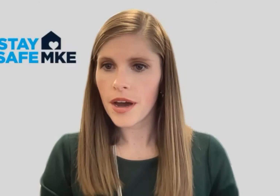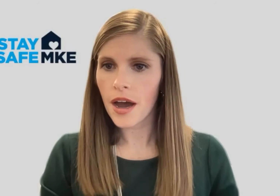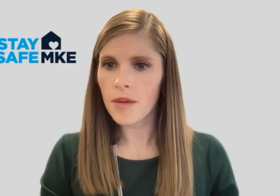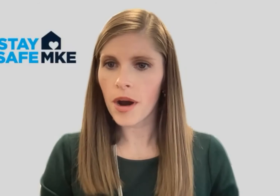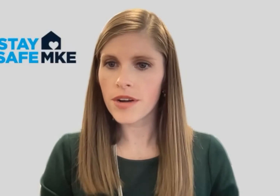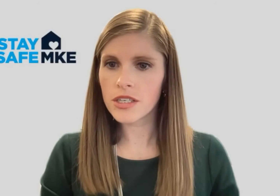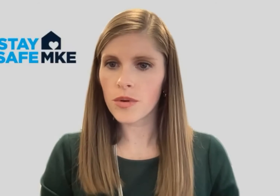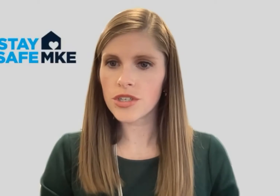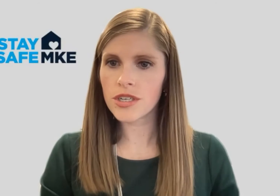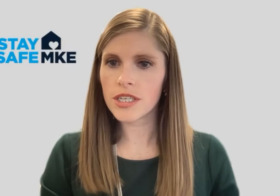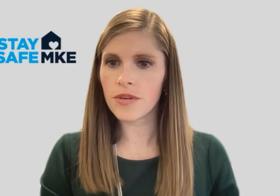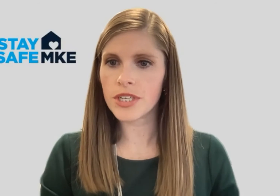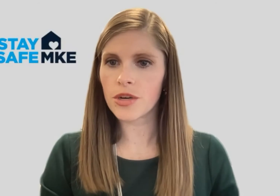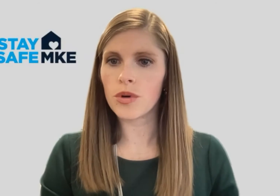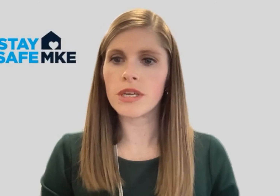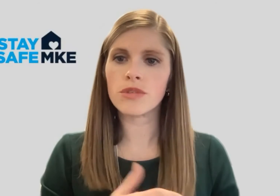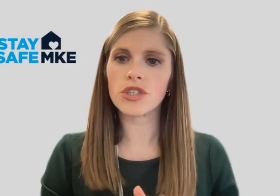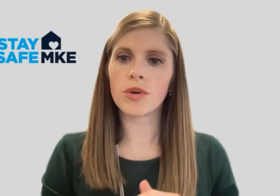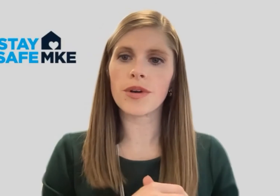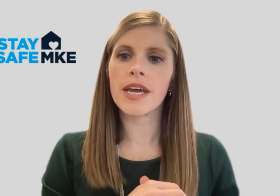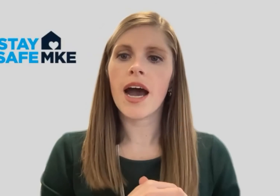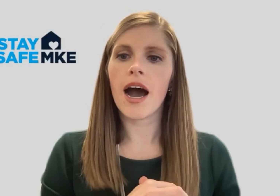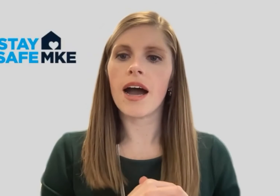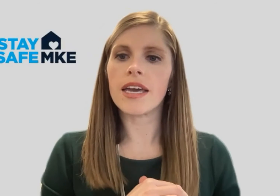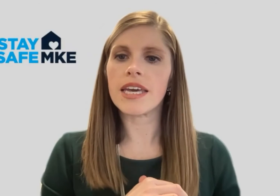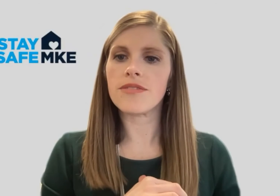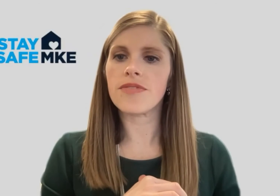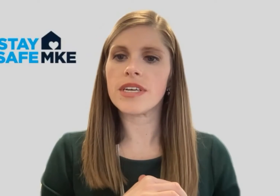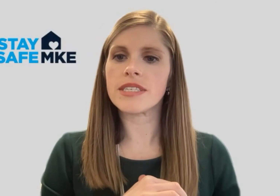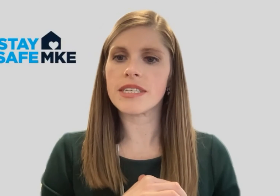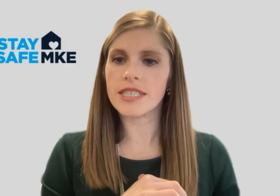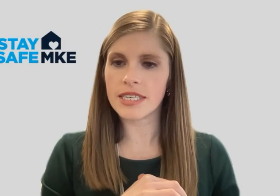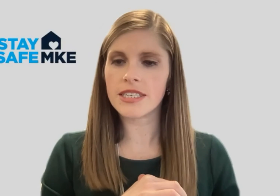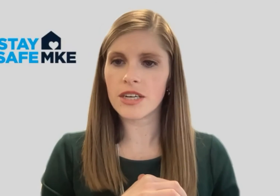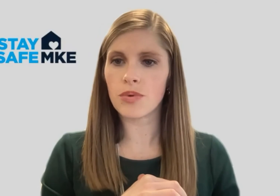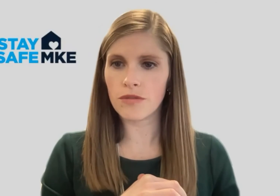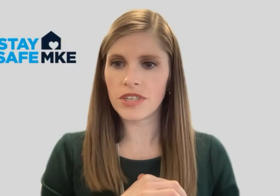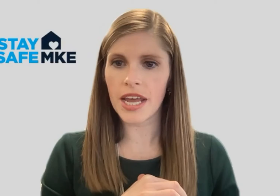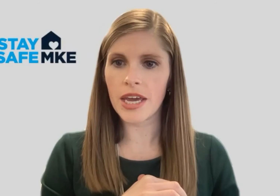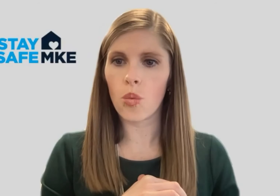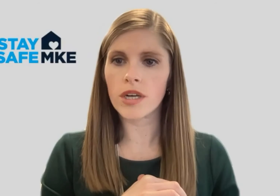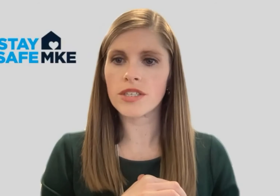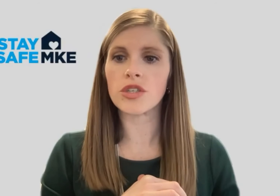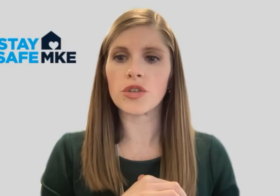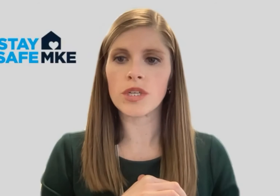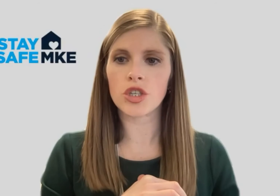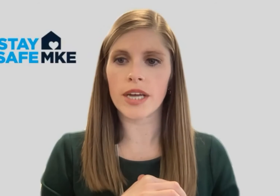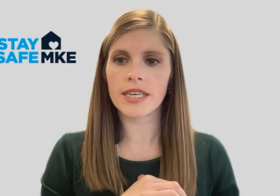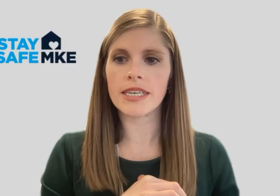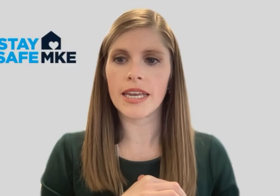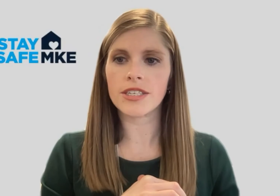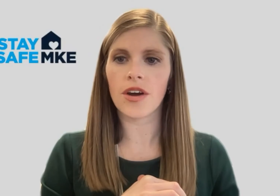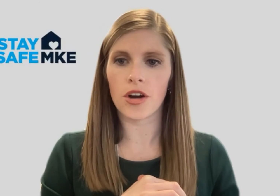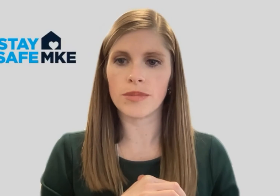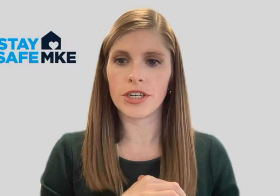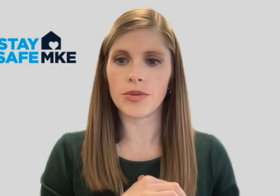Okay. Our next question is from Derica Williams. She's wondering if the CDC approves today, what is the soonest shots